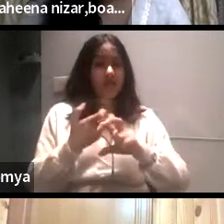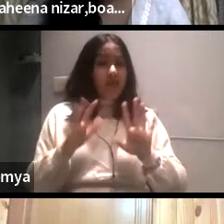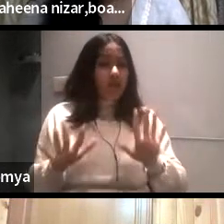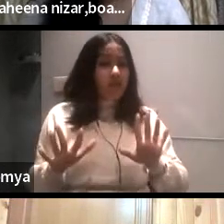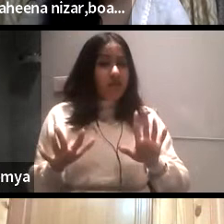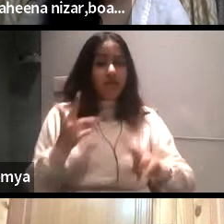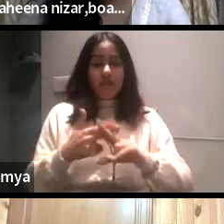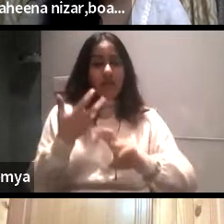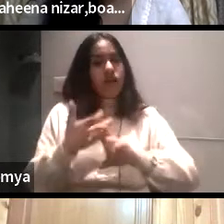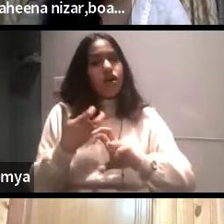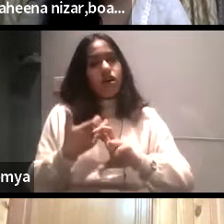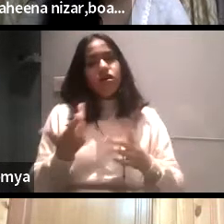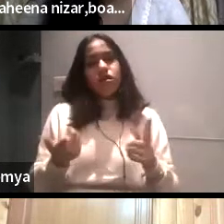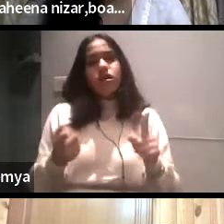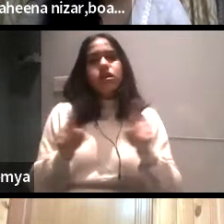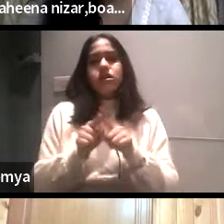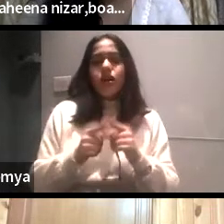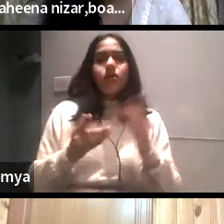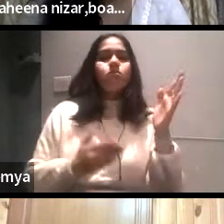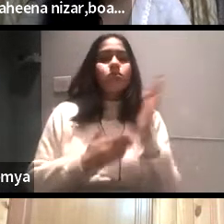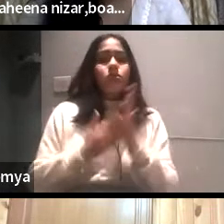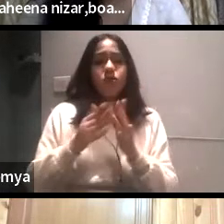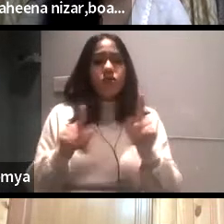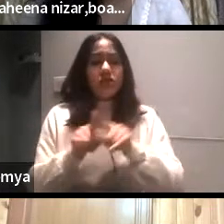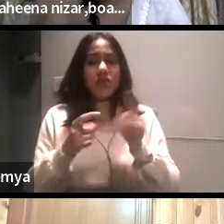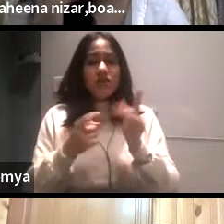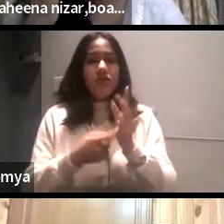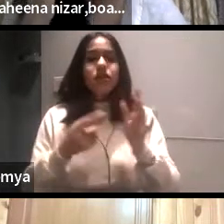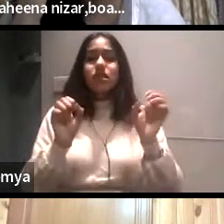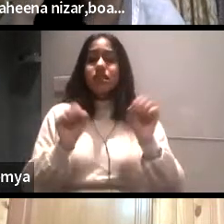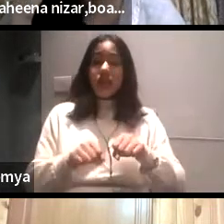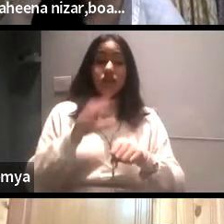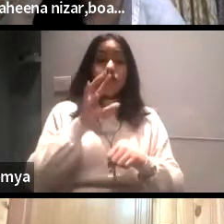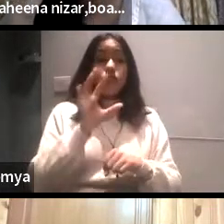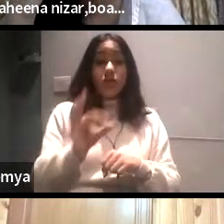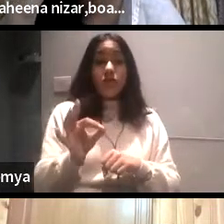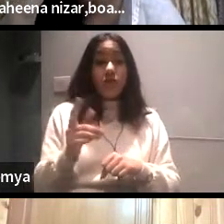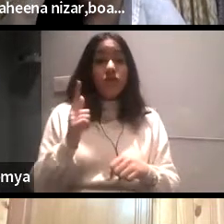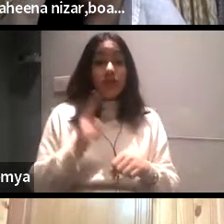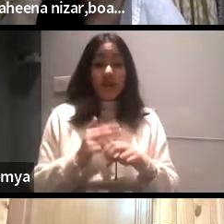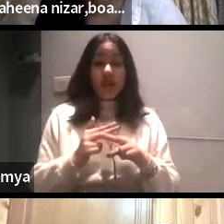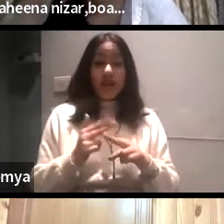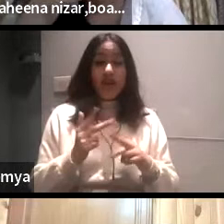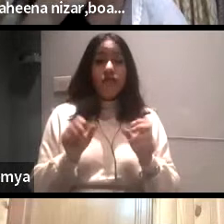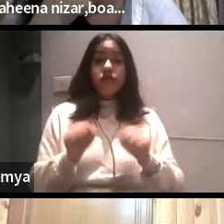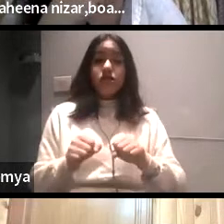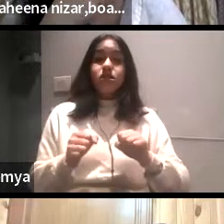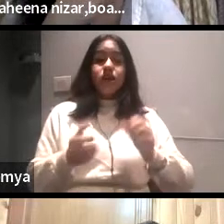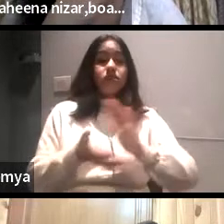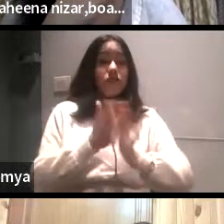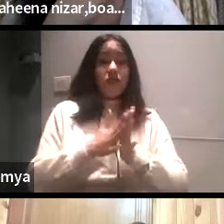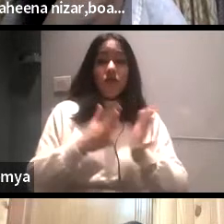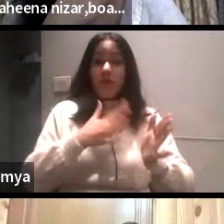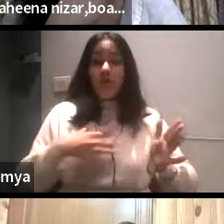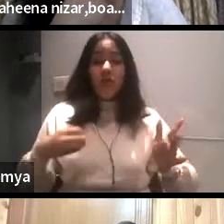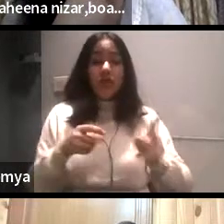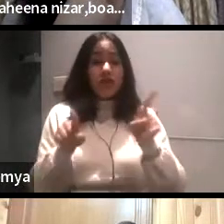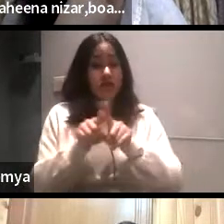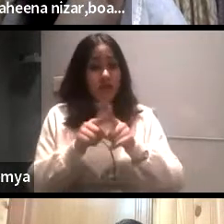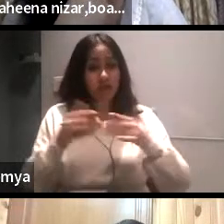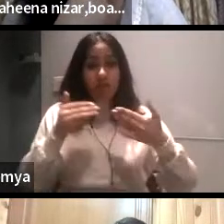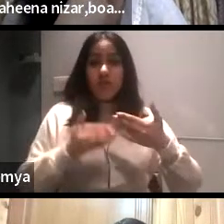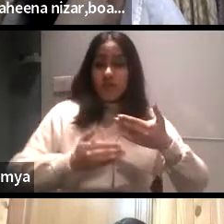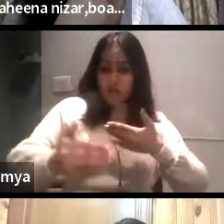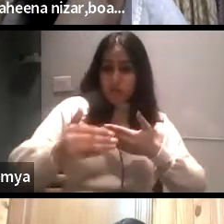of embracing these issues, and really we chose as an organization to continue to be here